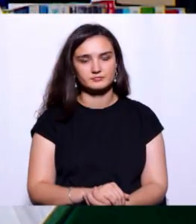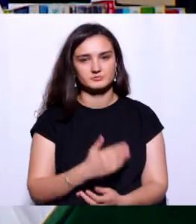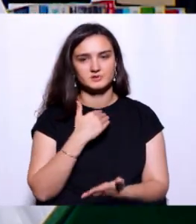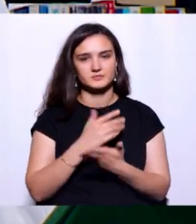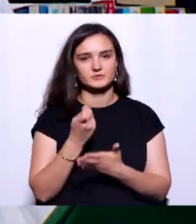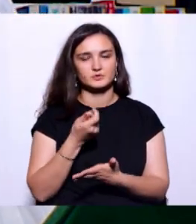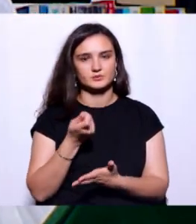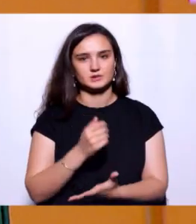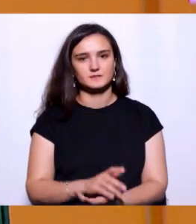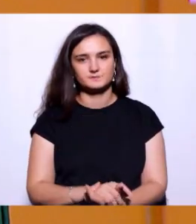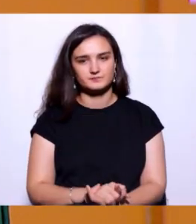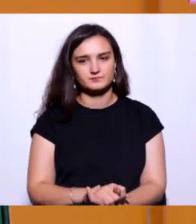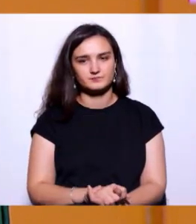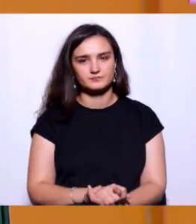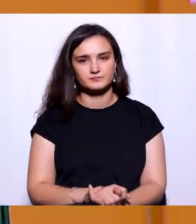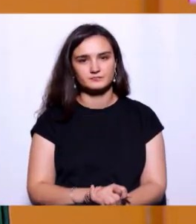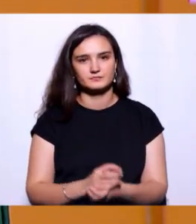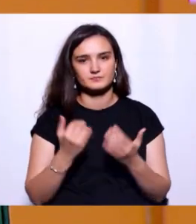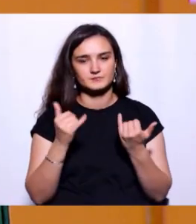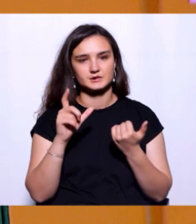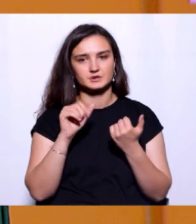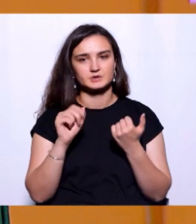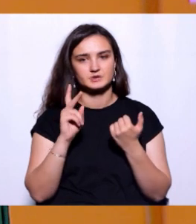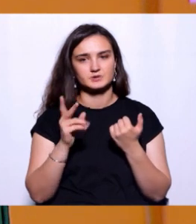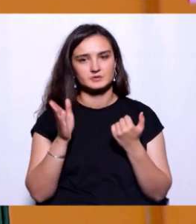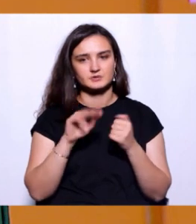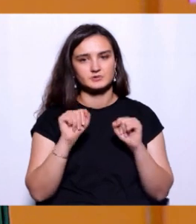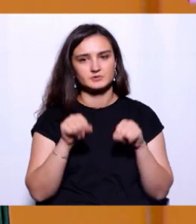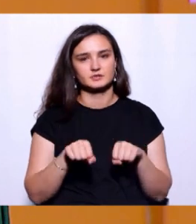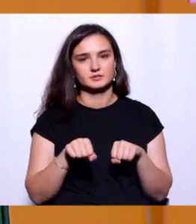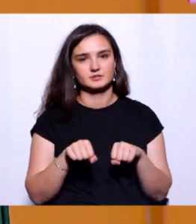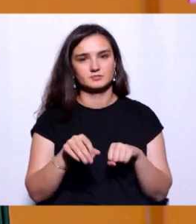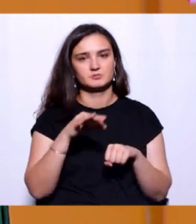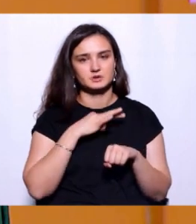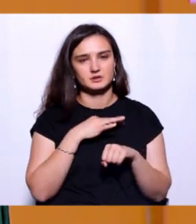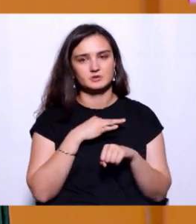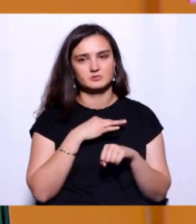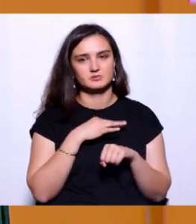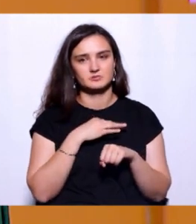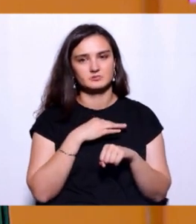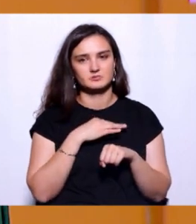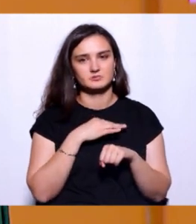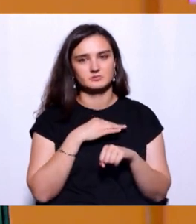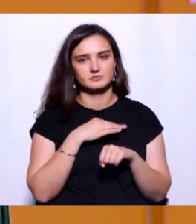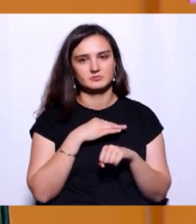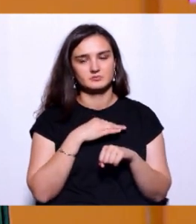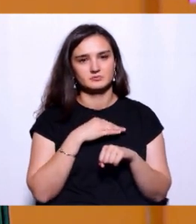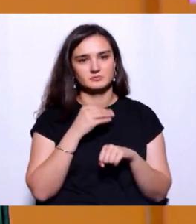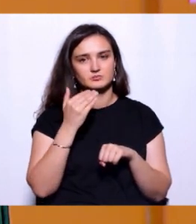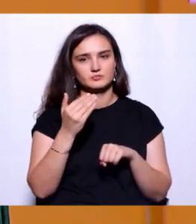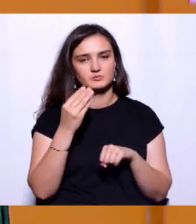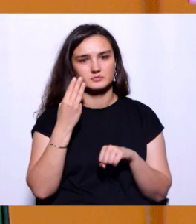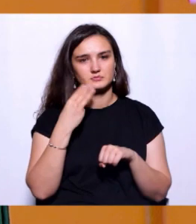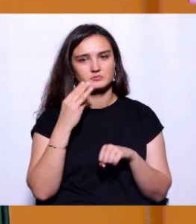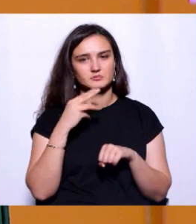few. And now, Zach, can you tell me your aunt's